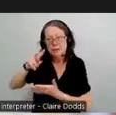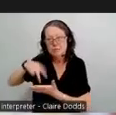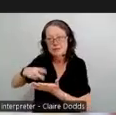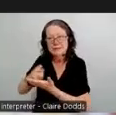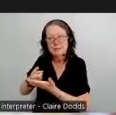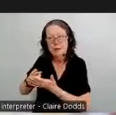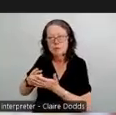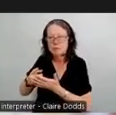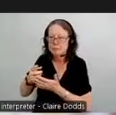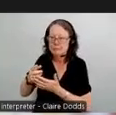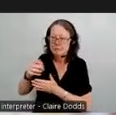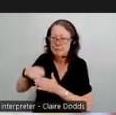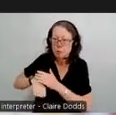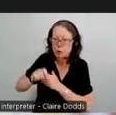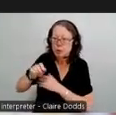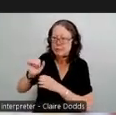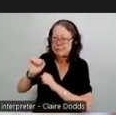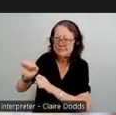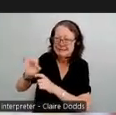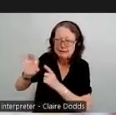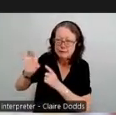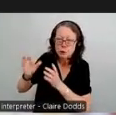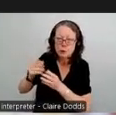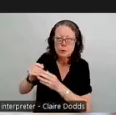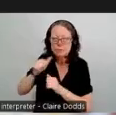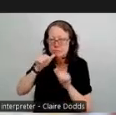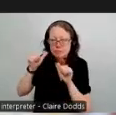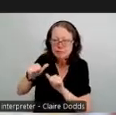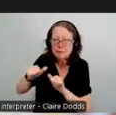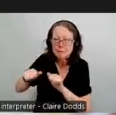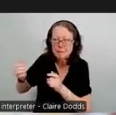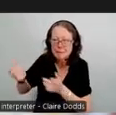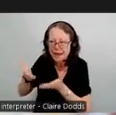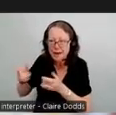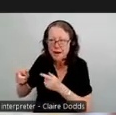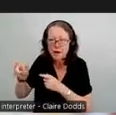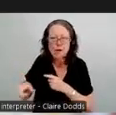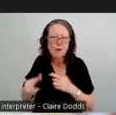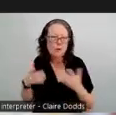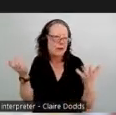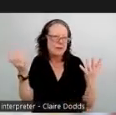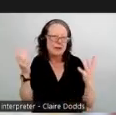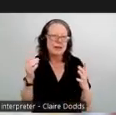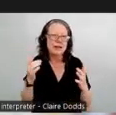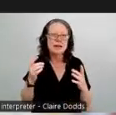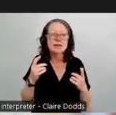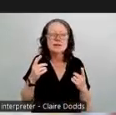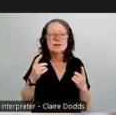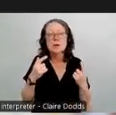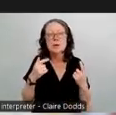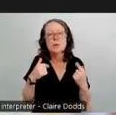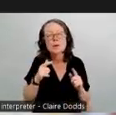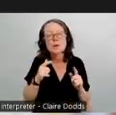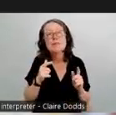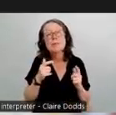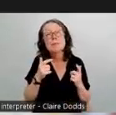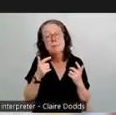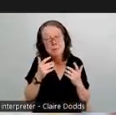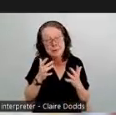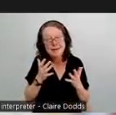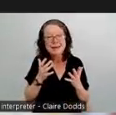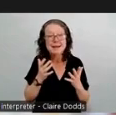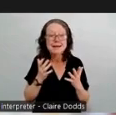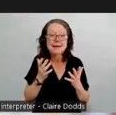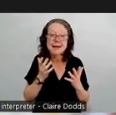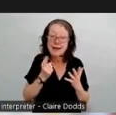the way we've been able to champion the campaign and reading in general is it's that phrase of soft power.